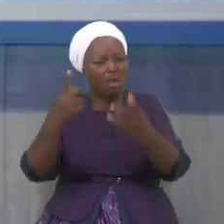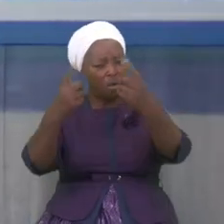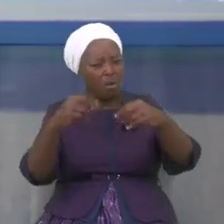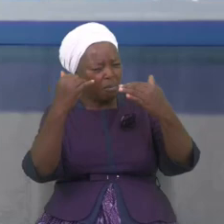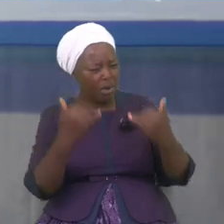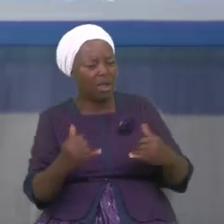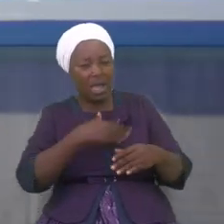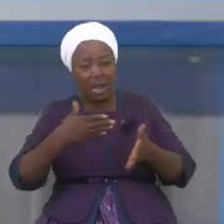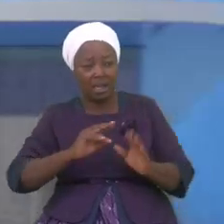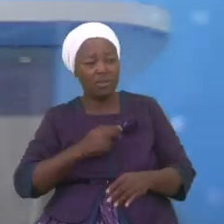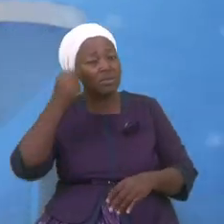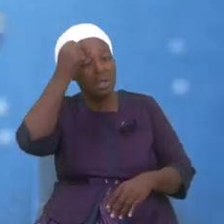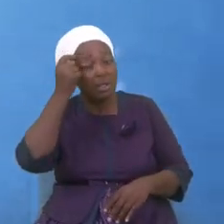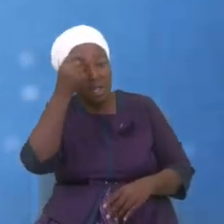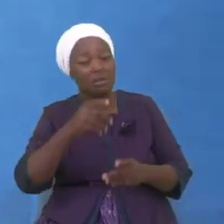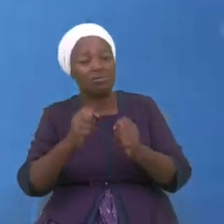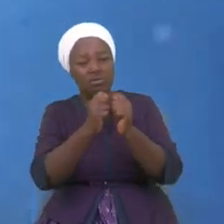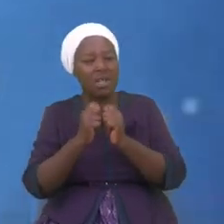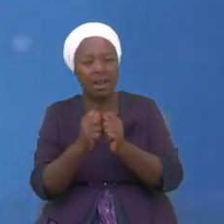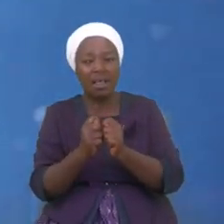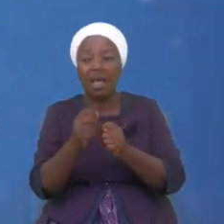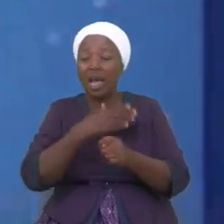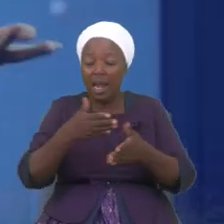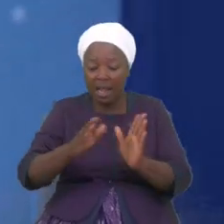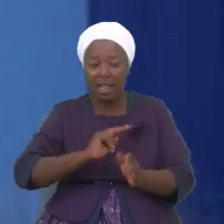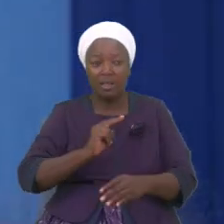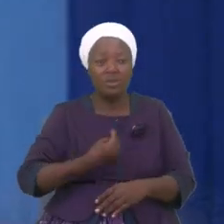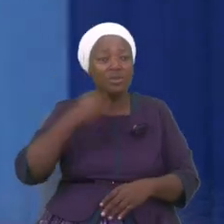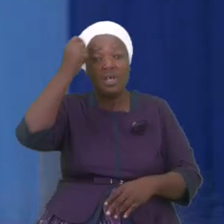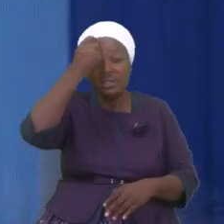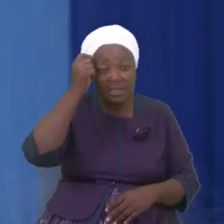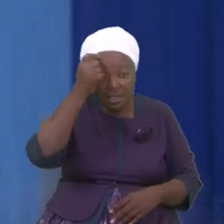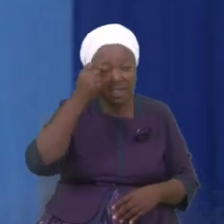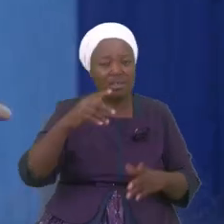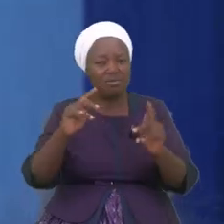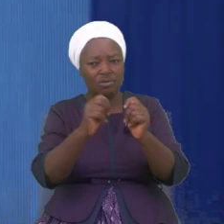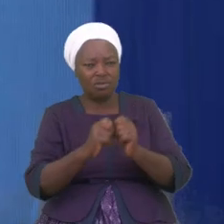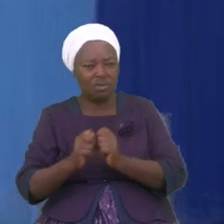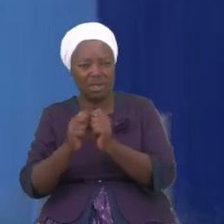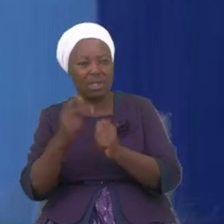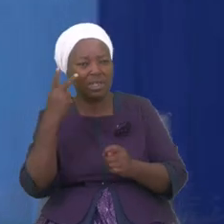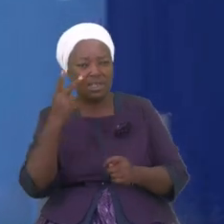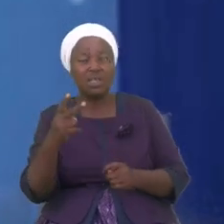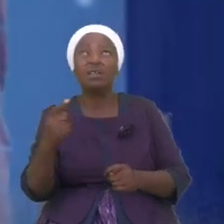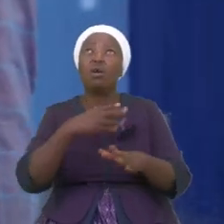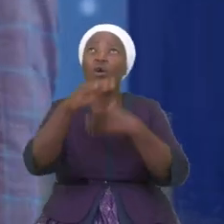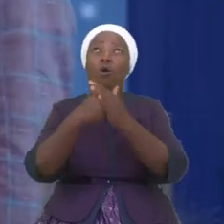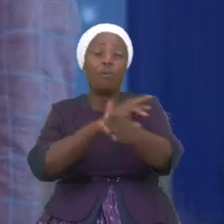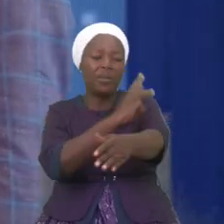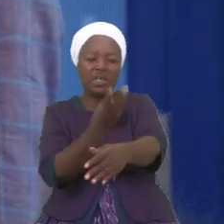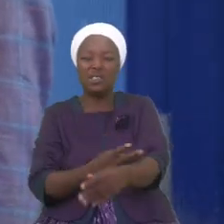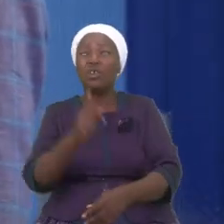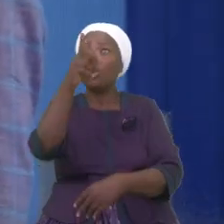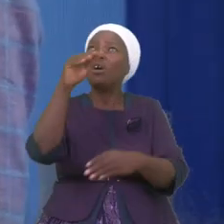us reason together, and let us reason together. Look at the Almighty God, high